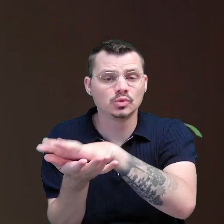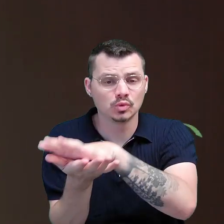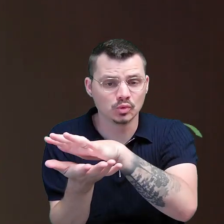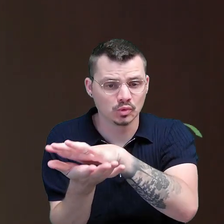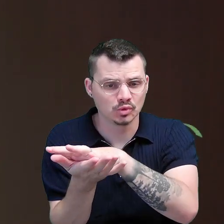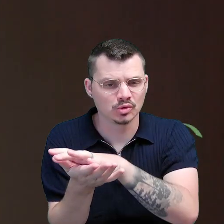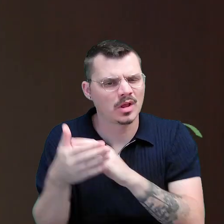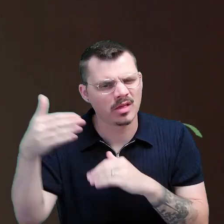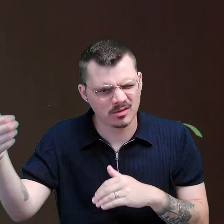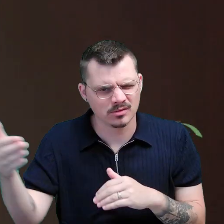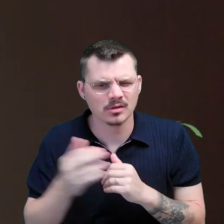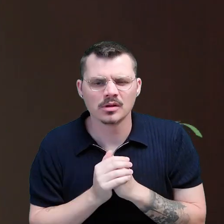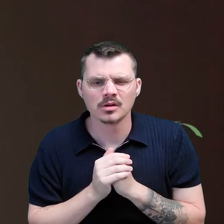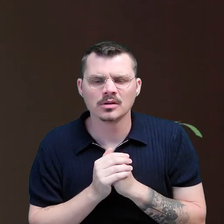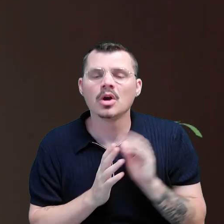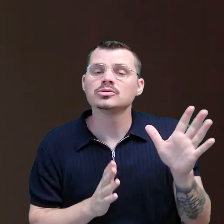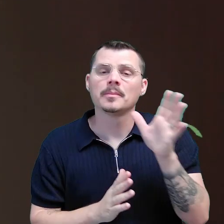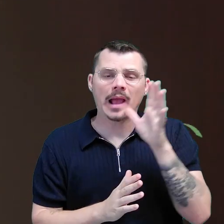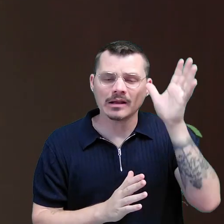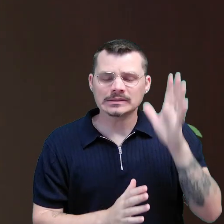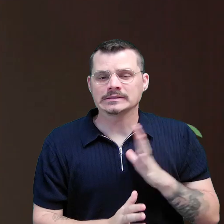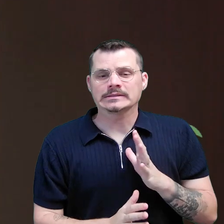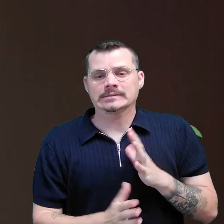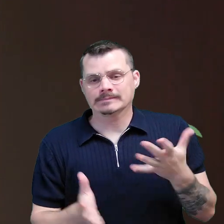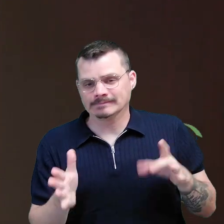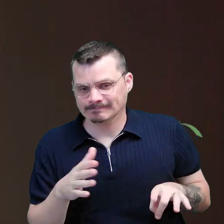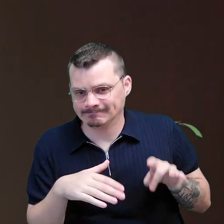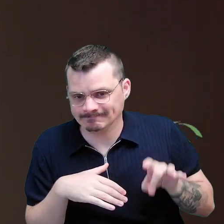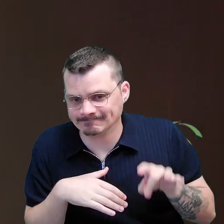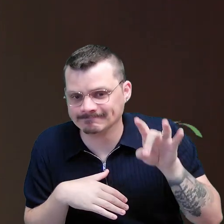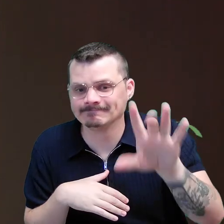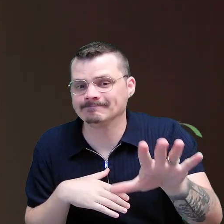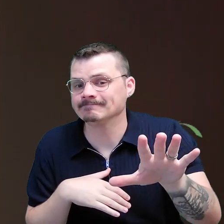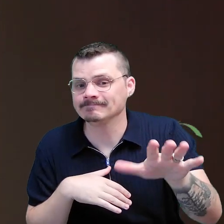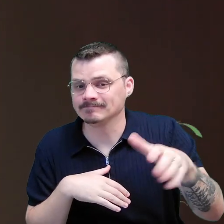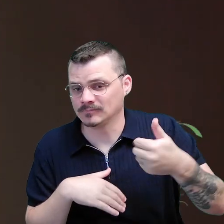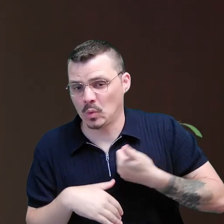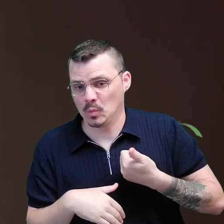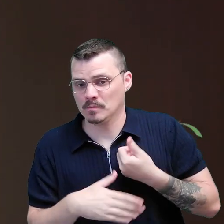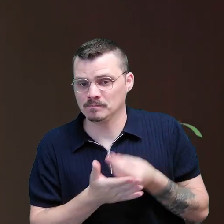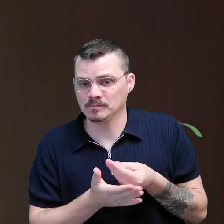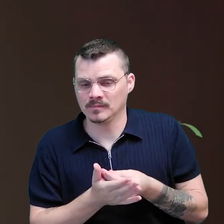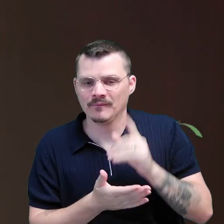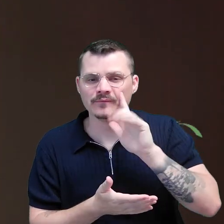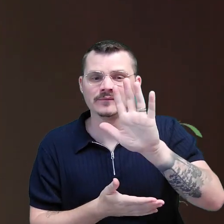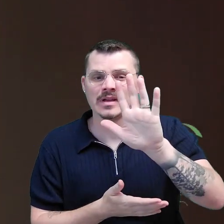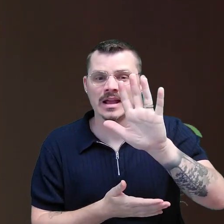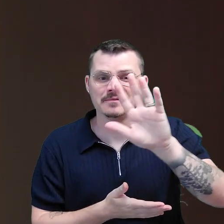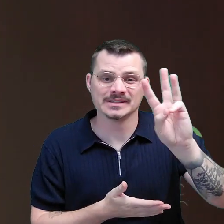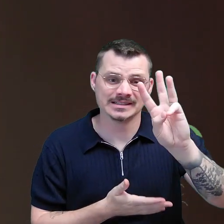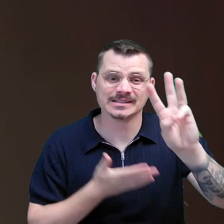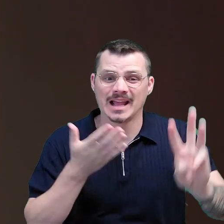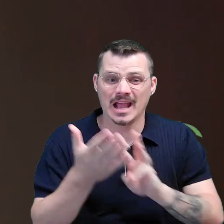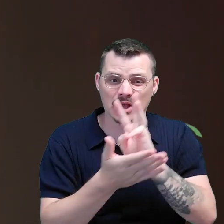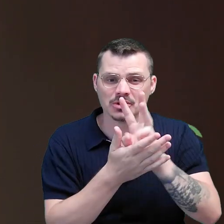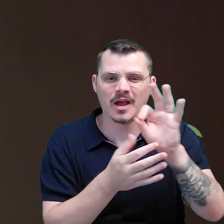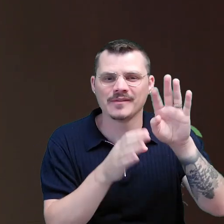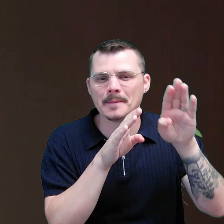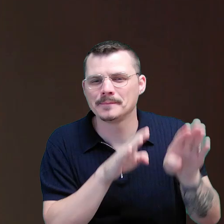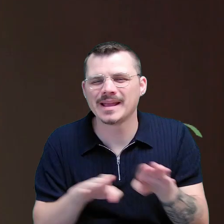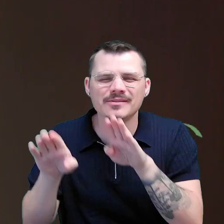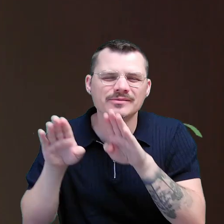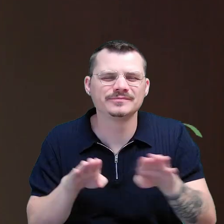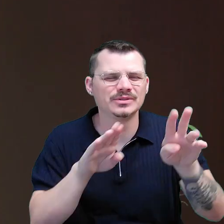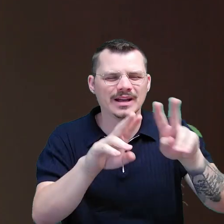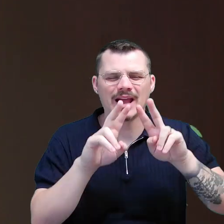school. So his parents paid out of pocket for 5 to 6 hours of behavior